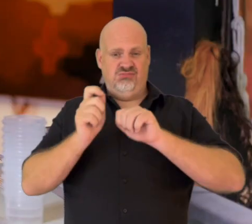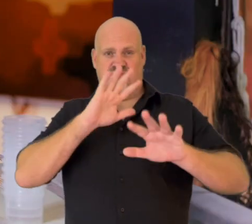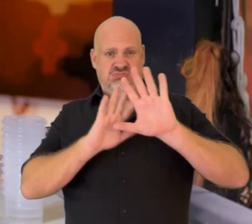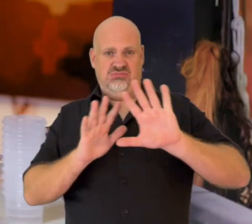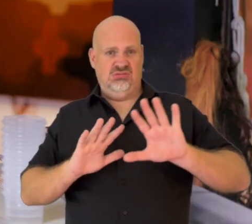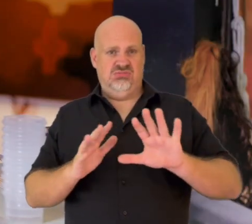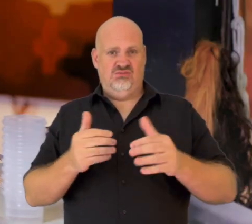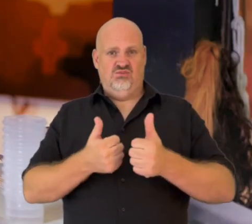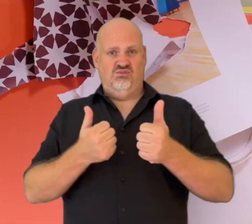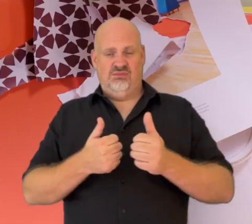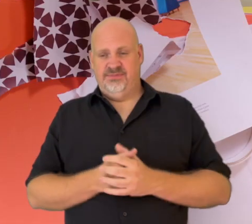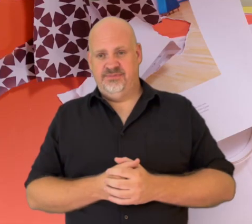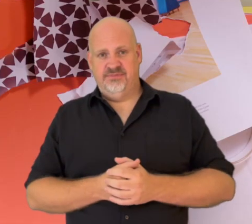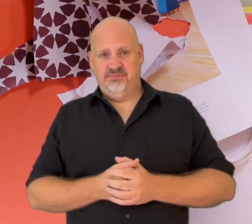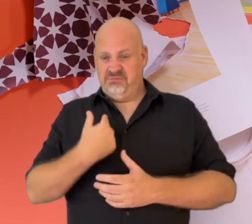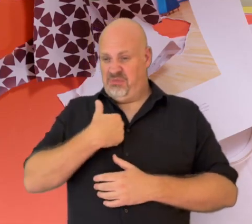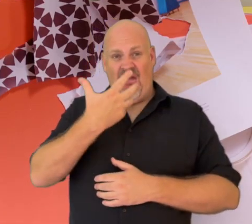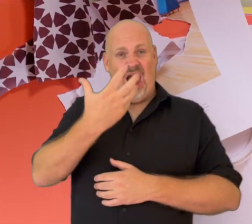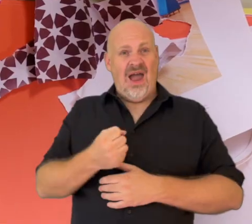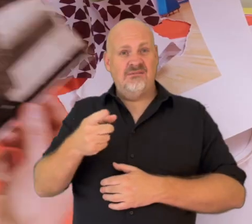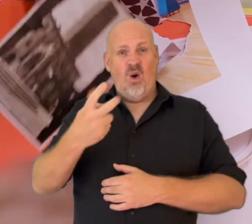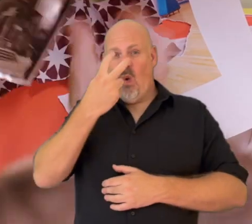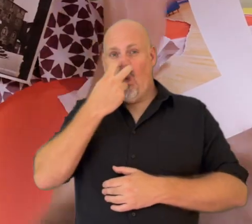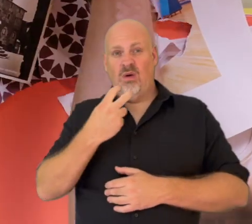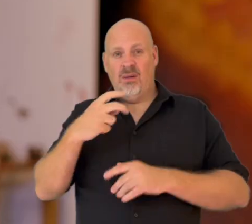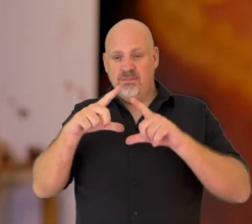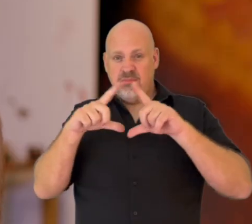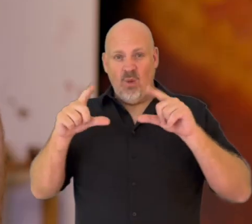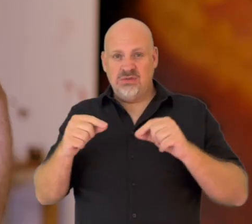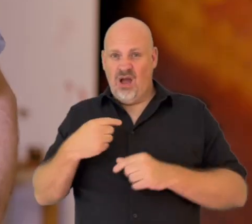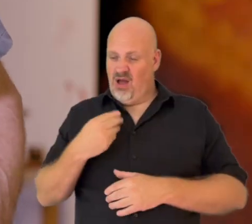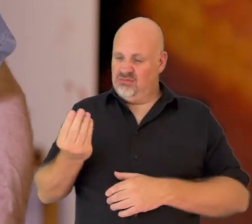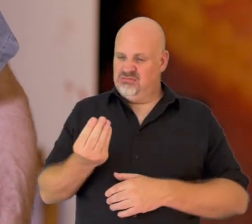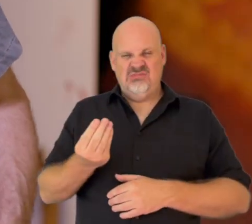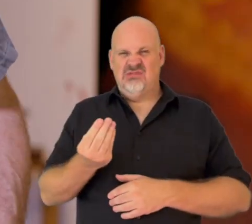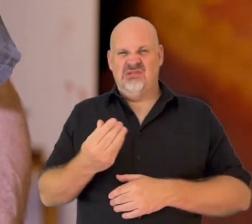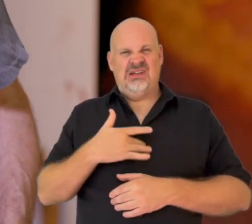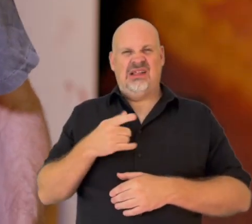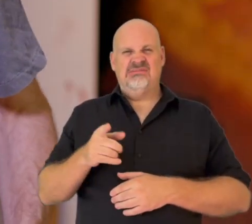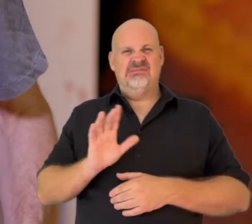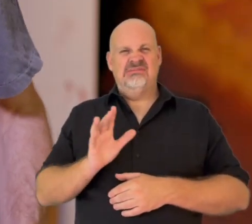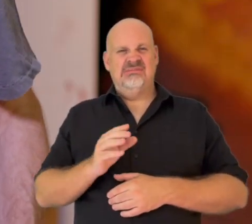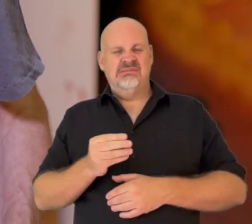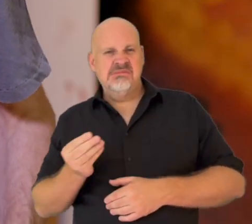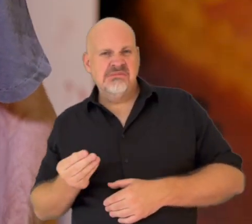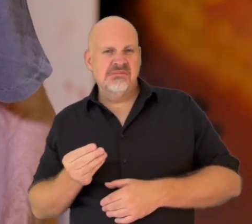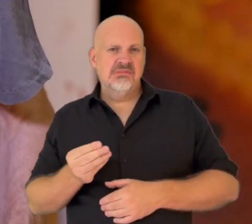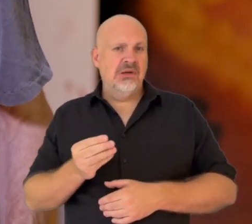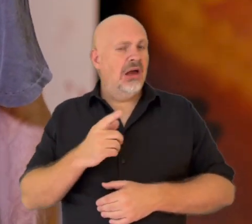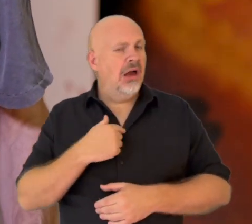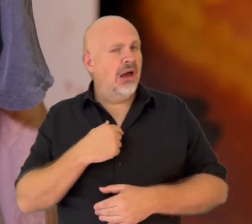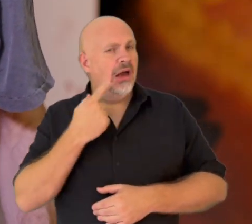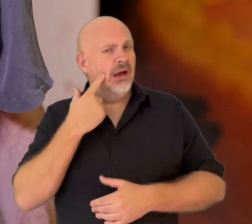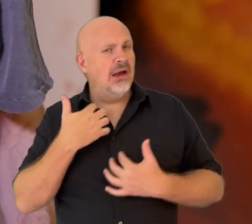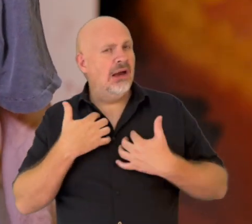I've also got some old postcards. Don't know if that works. But I think it's interesting to